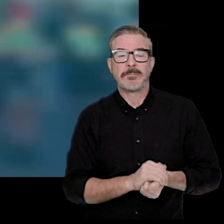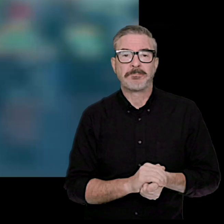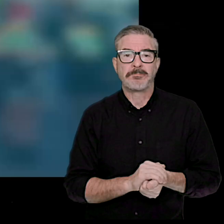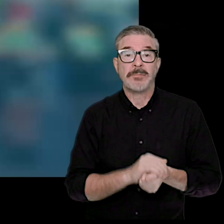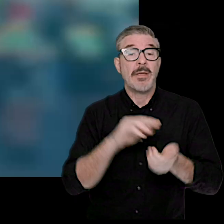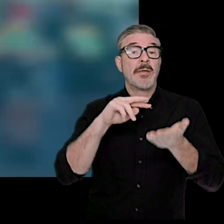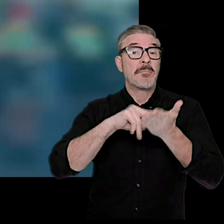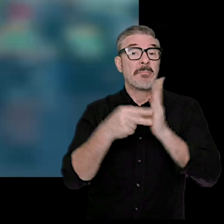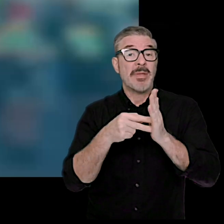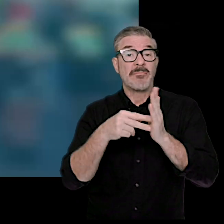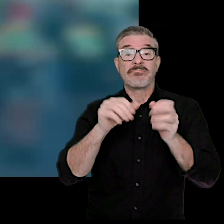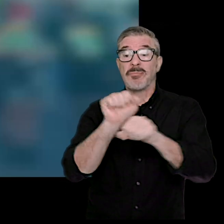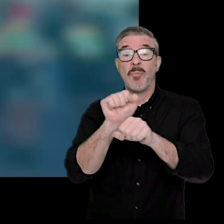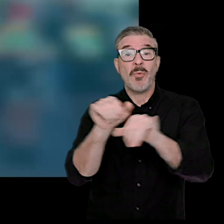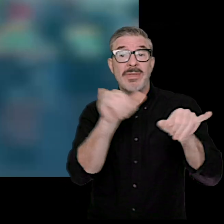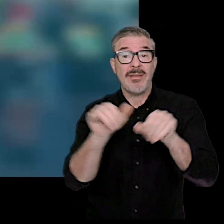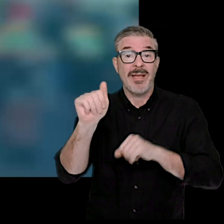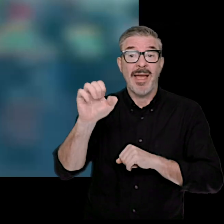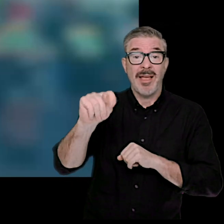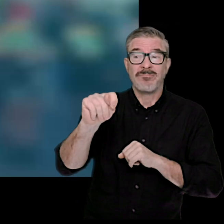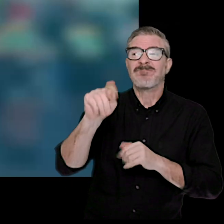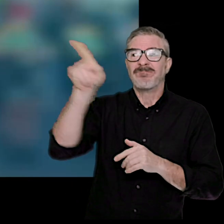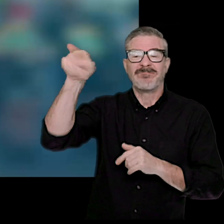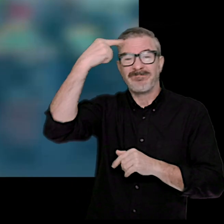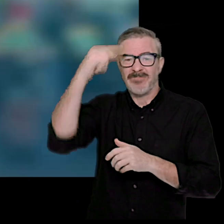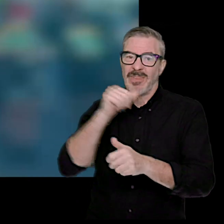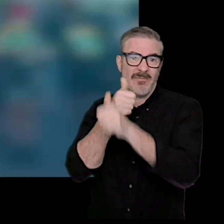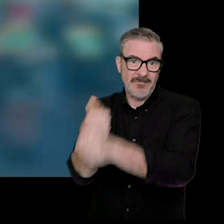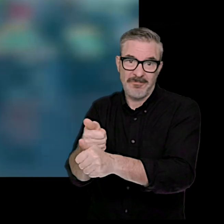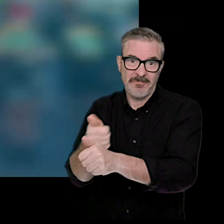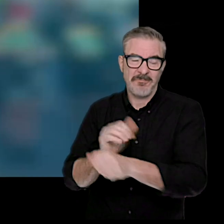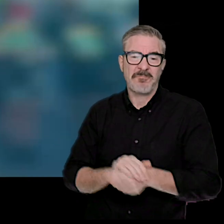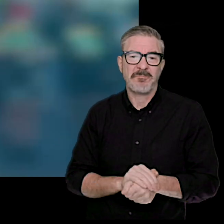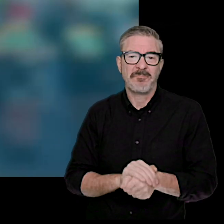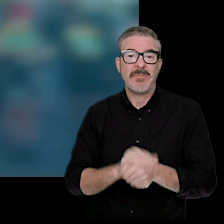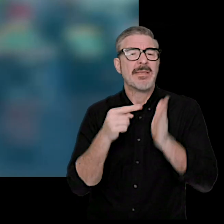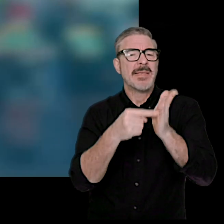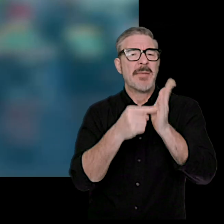is an act that breaks the law, and in this case, the Employment Standards Act.